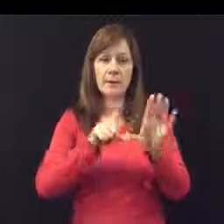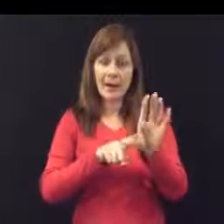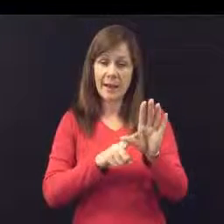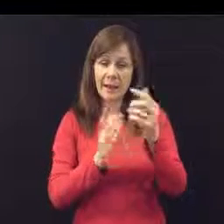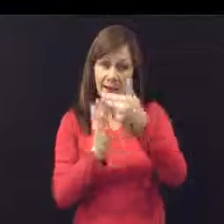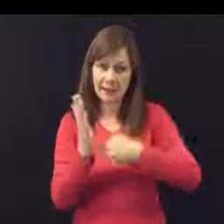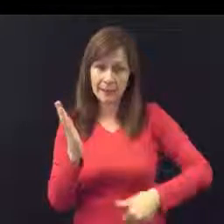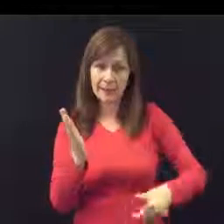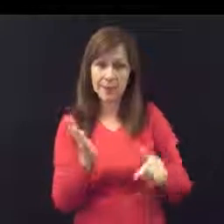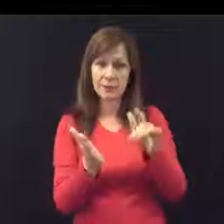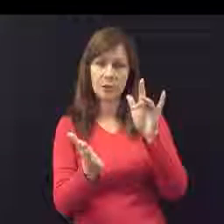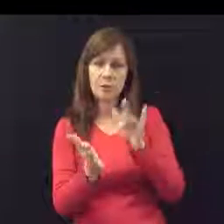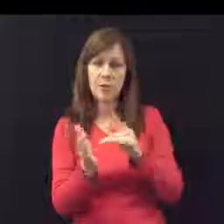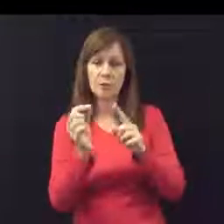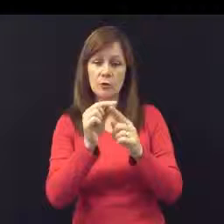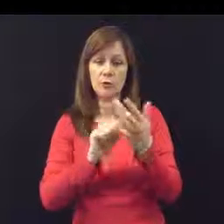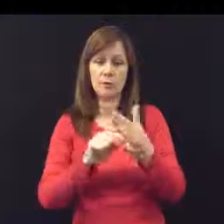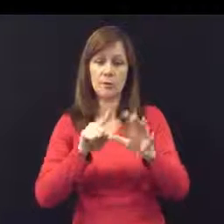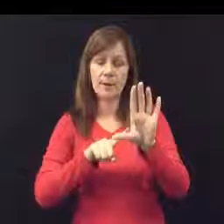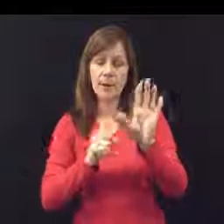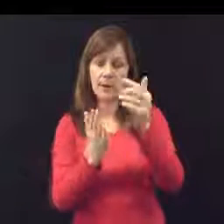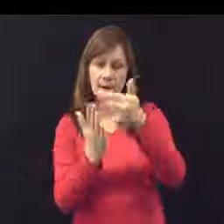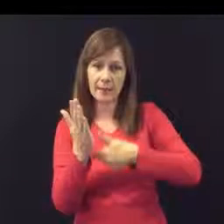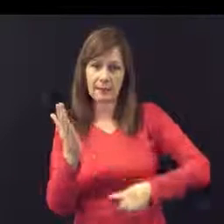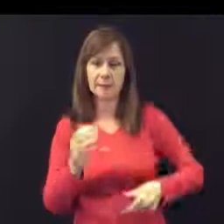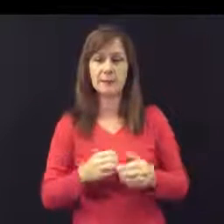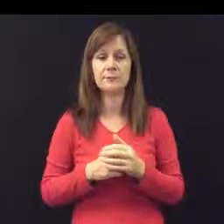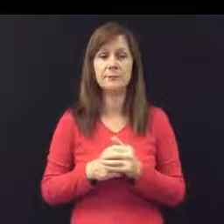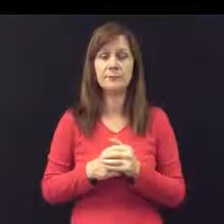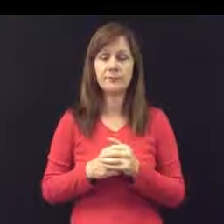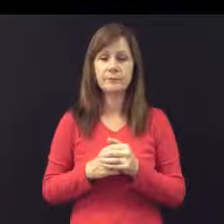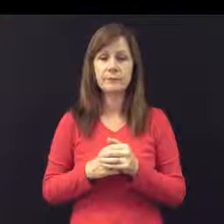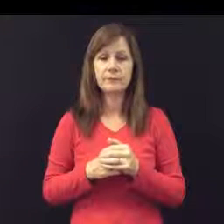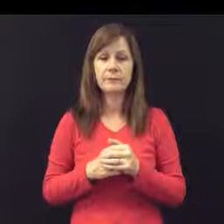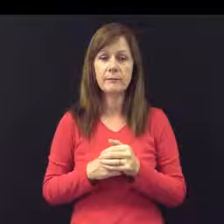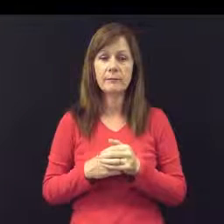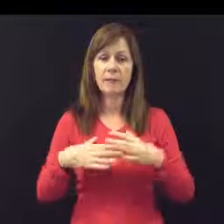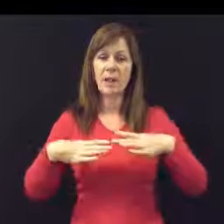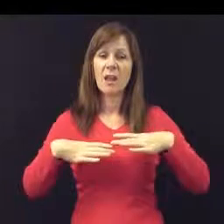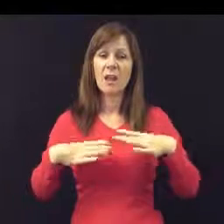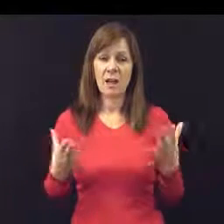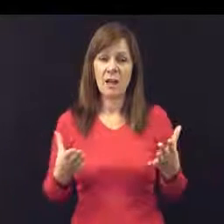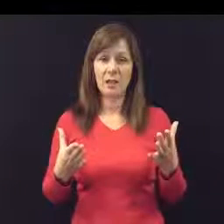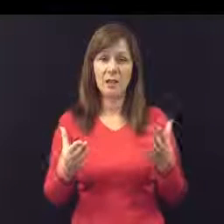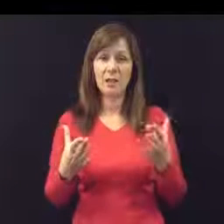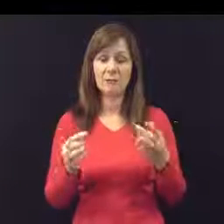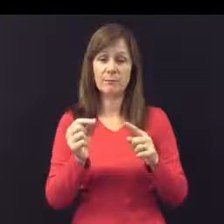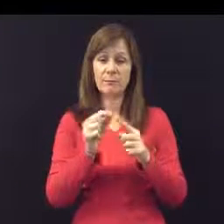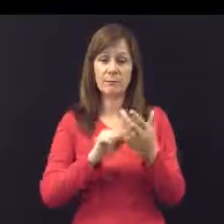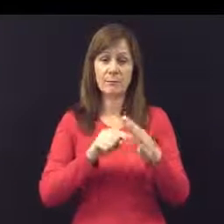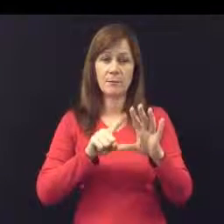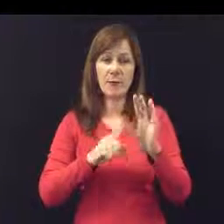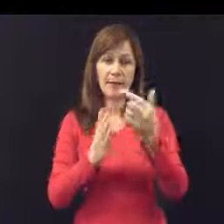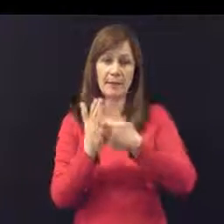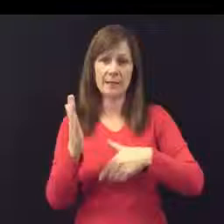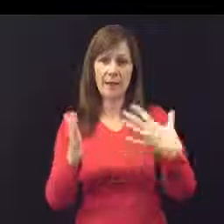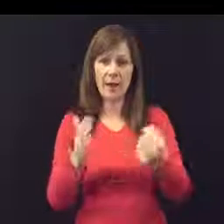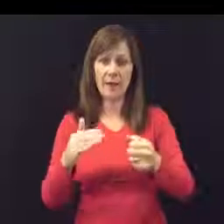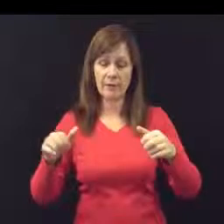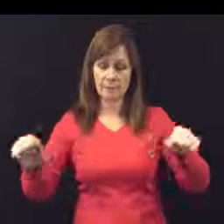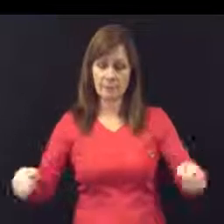main content area. If you would like to create a playlist of songs, tap on the Playlists button in the bottom